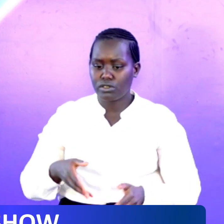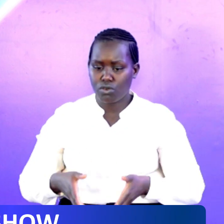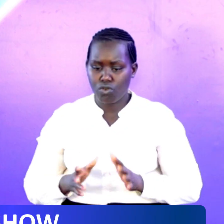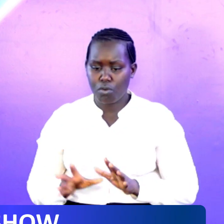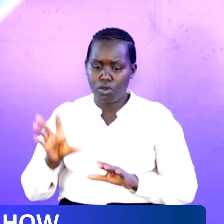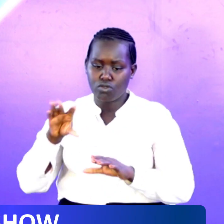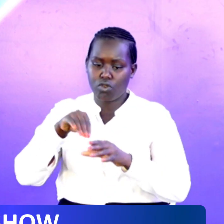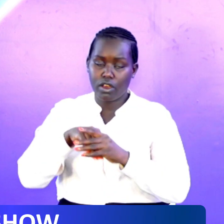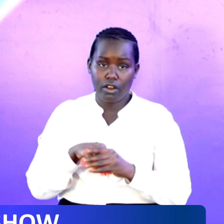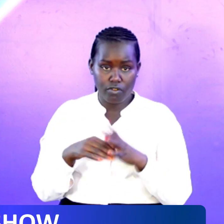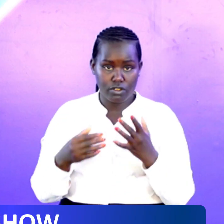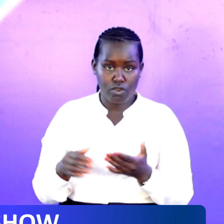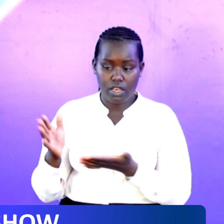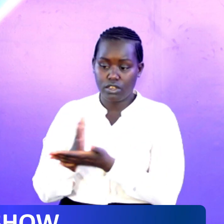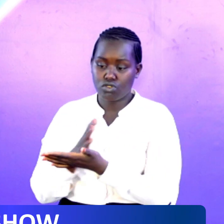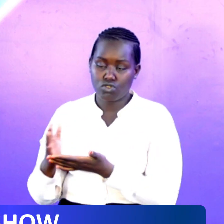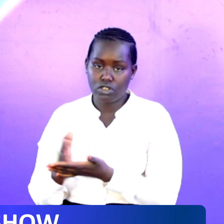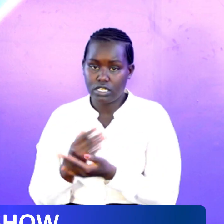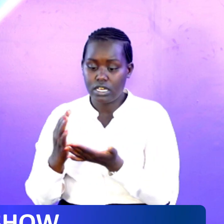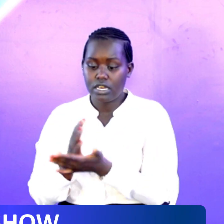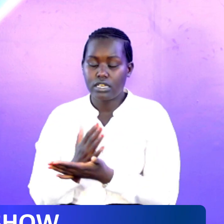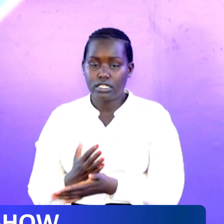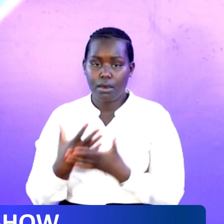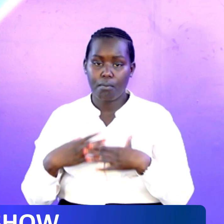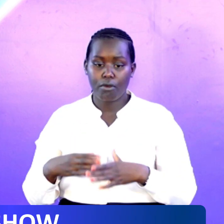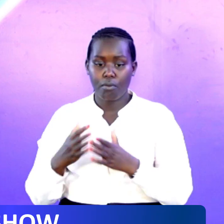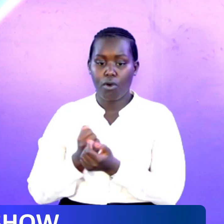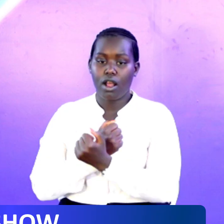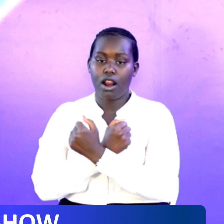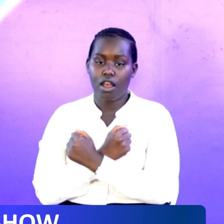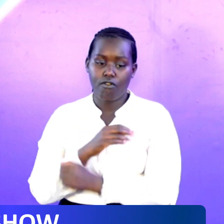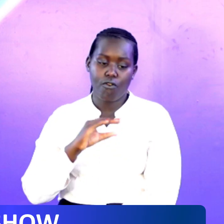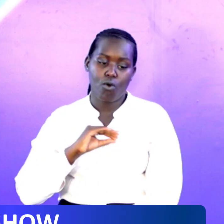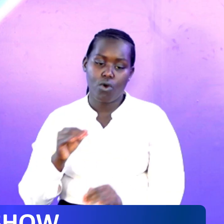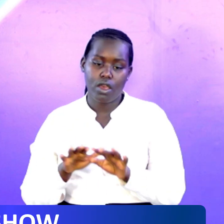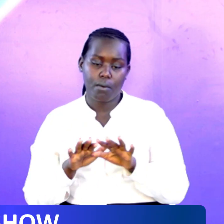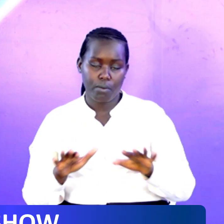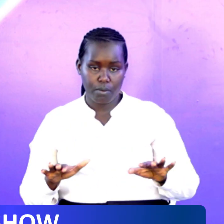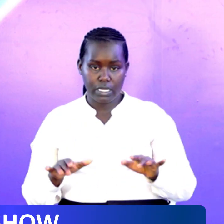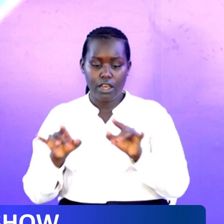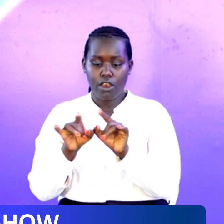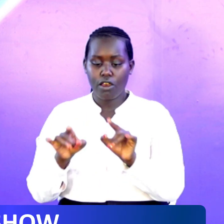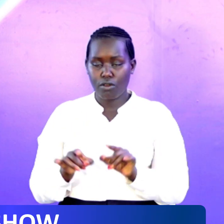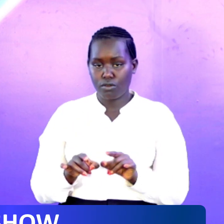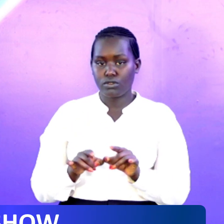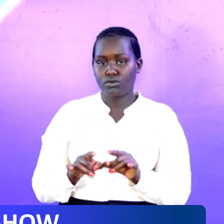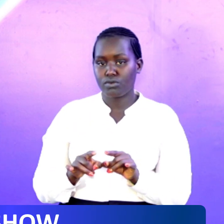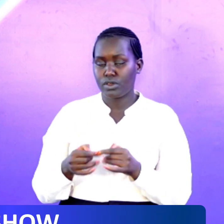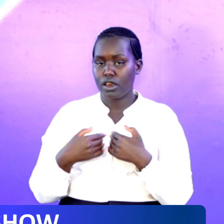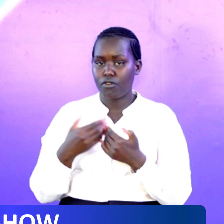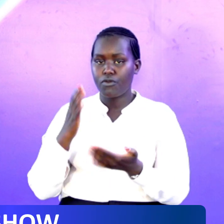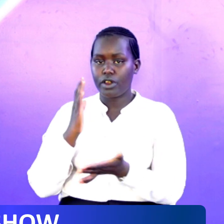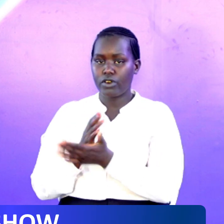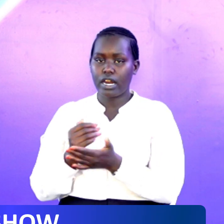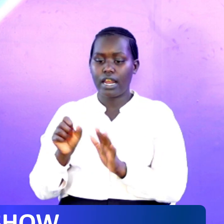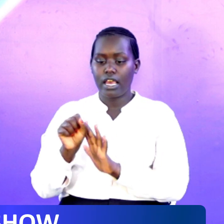invest in shares. Some people love owning property, isn't it? And also, you know what they call real estate? They